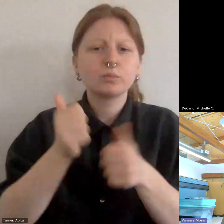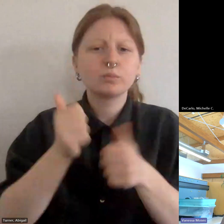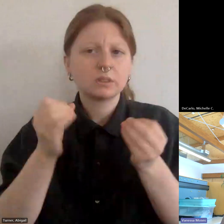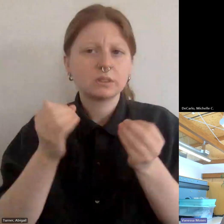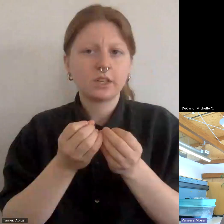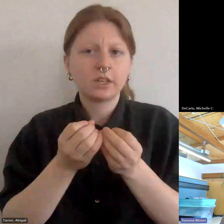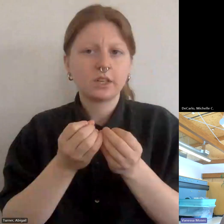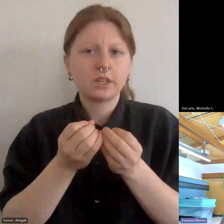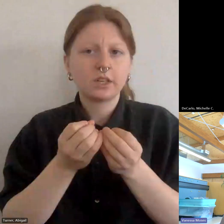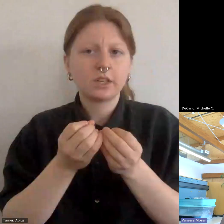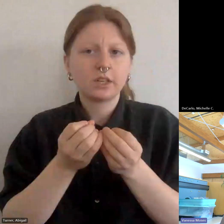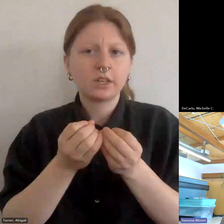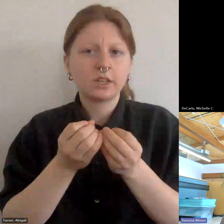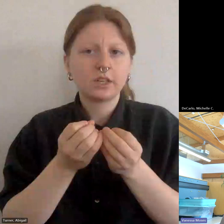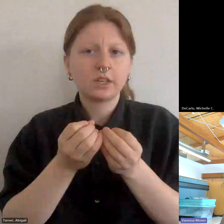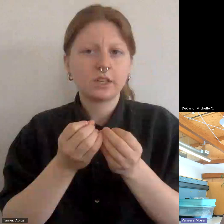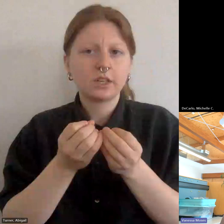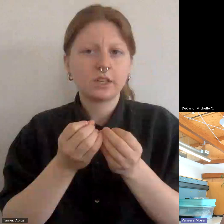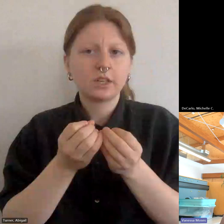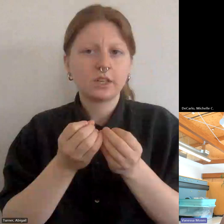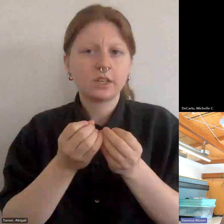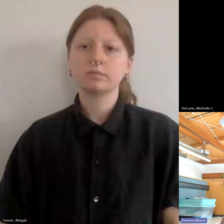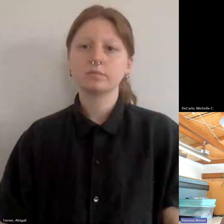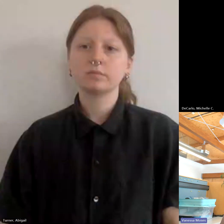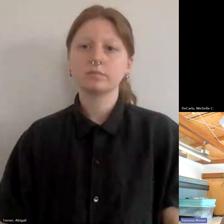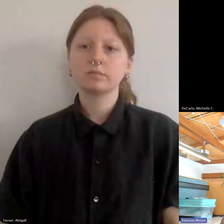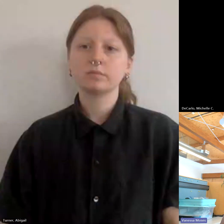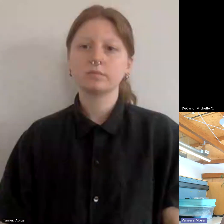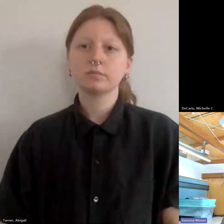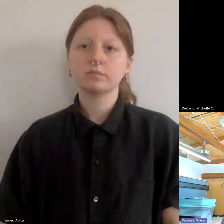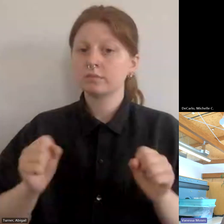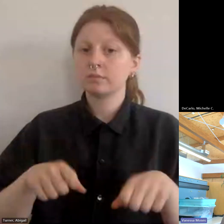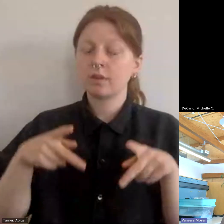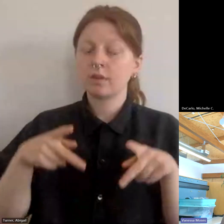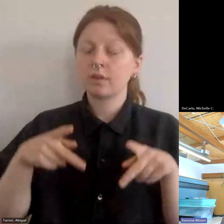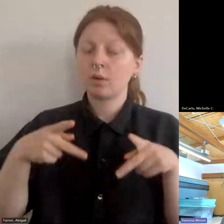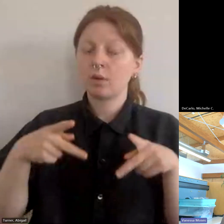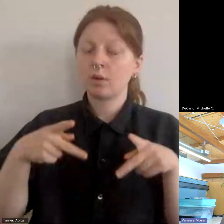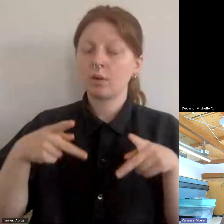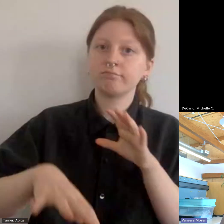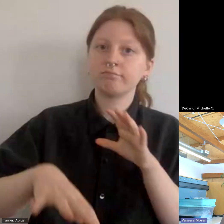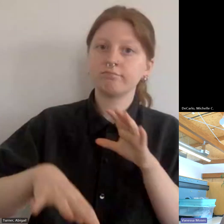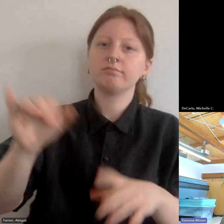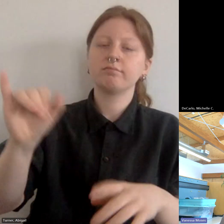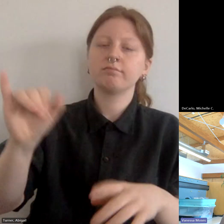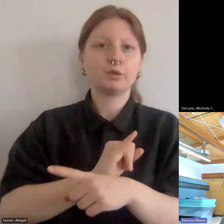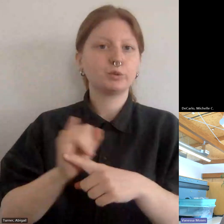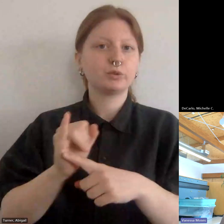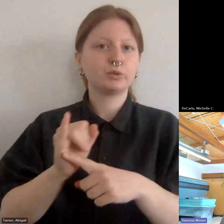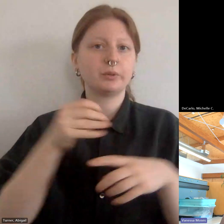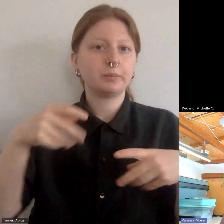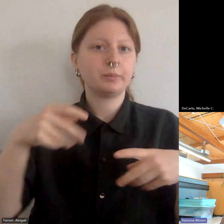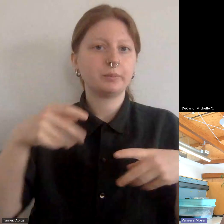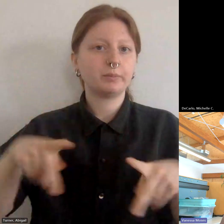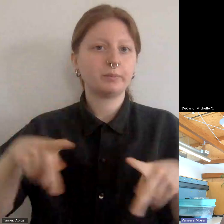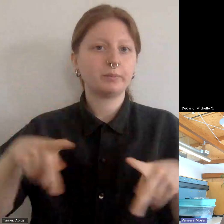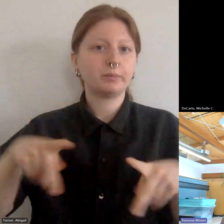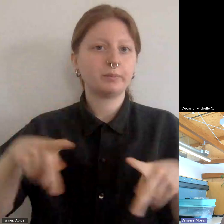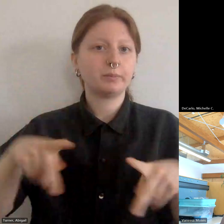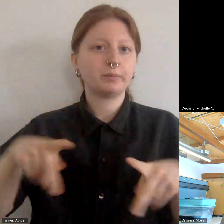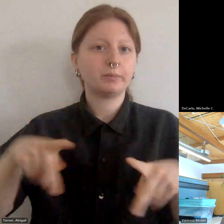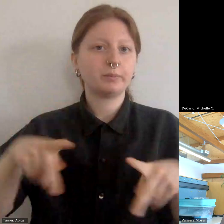website, you can often find internship opportunities as well. So I'm gonna copy this link. Give me 1 second